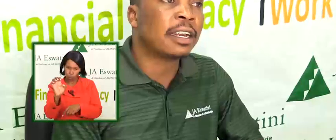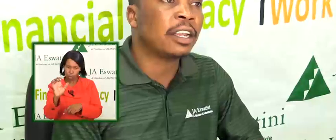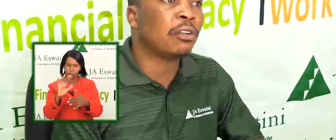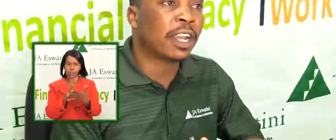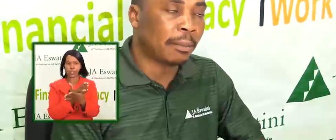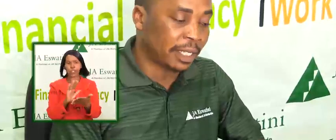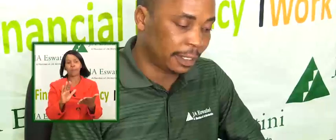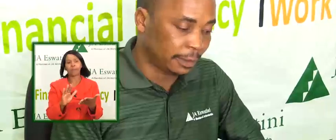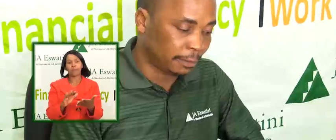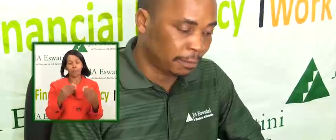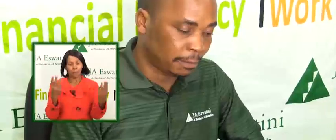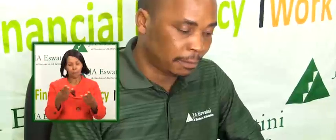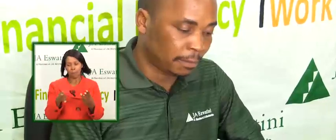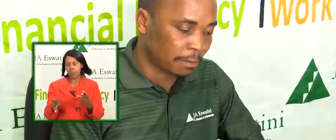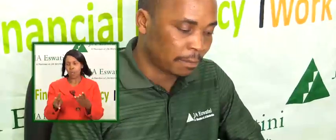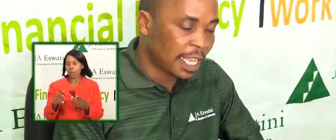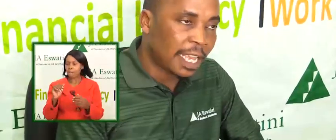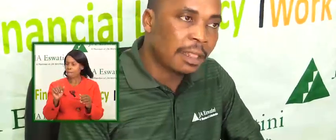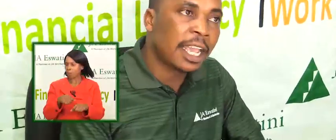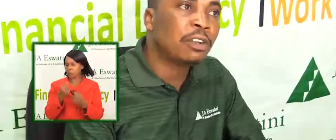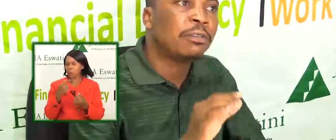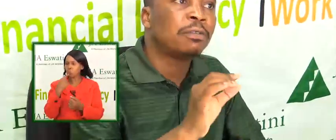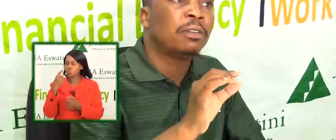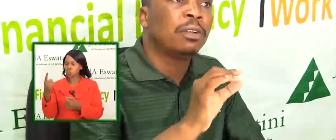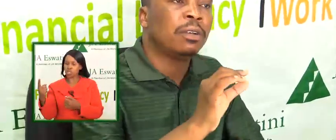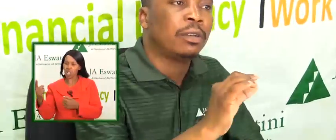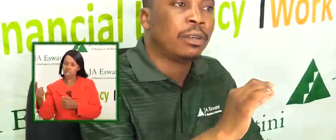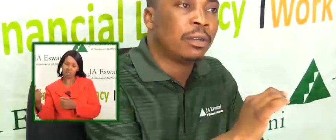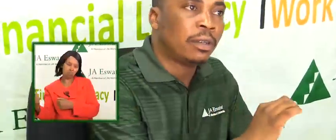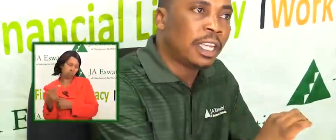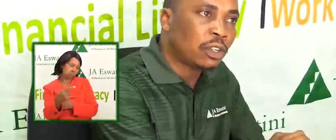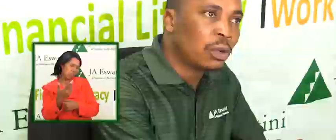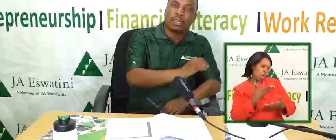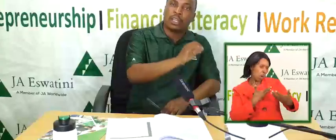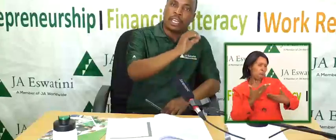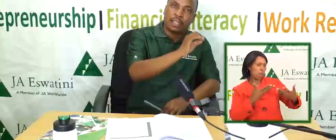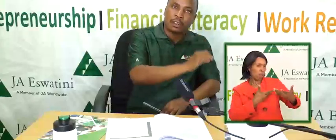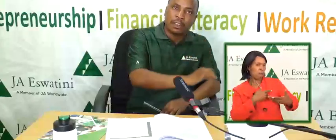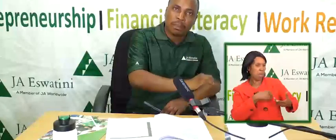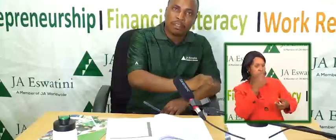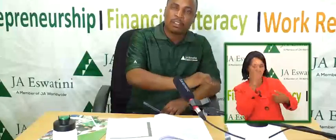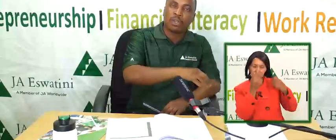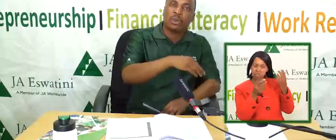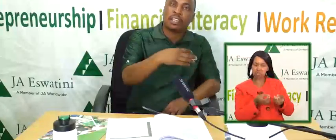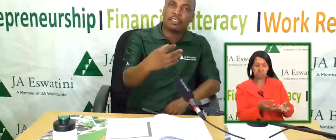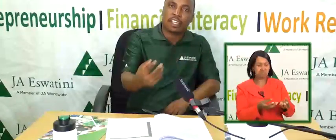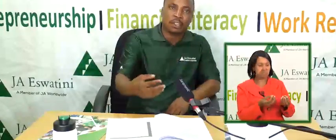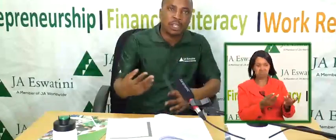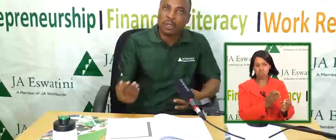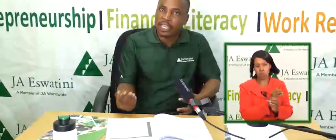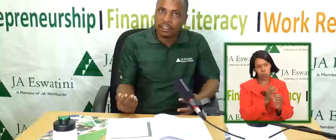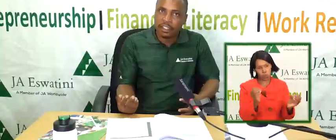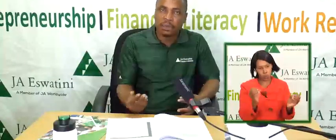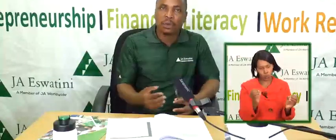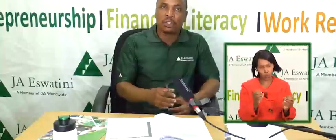in the running of a company. At the end of it all, at the end of the business, when you guys decide